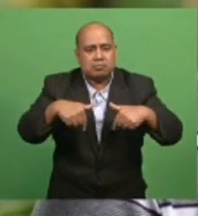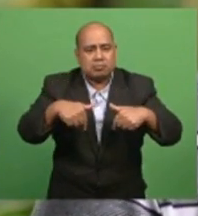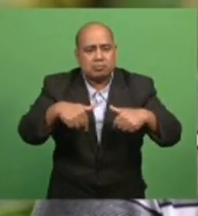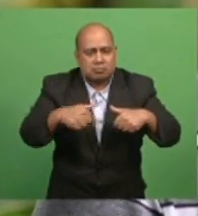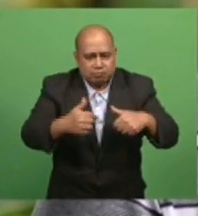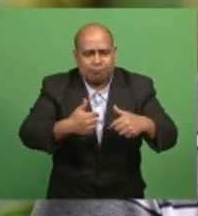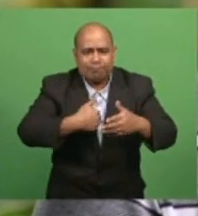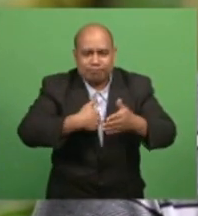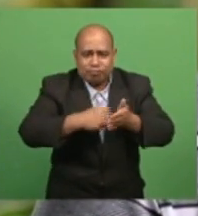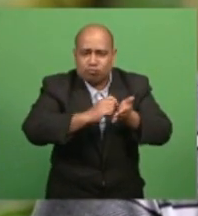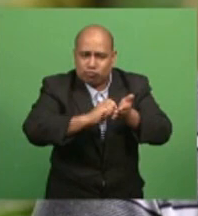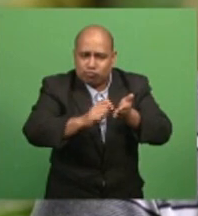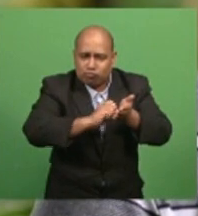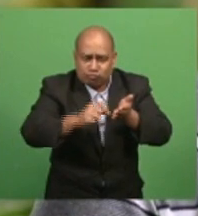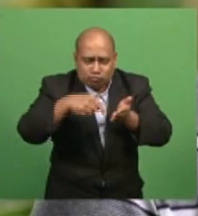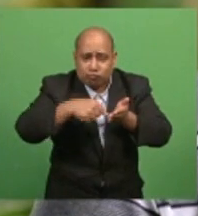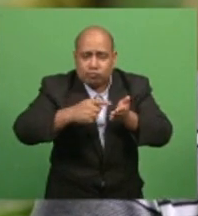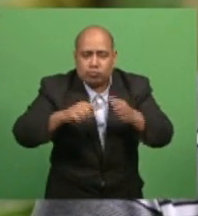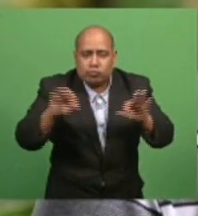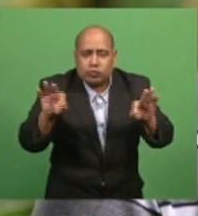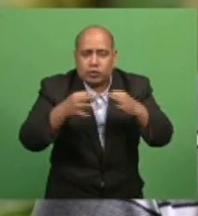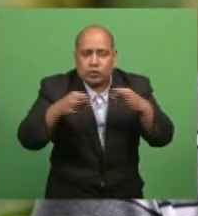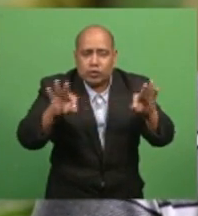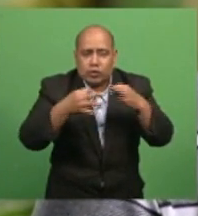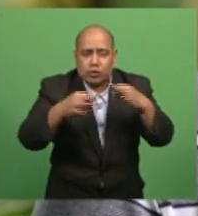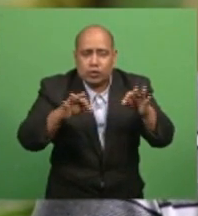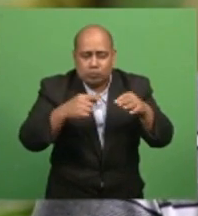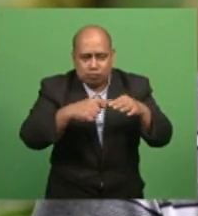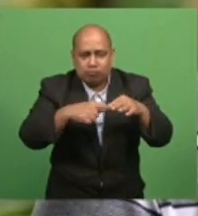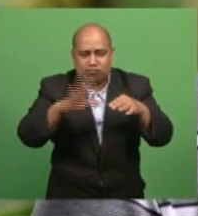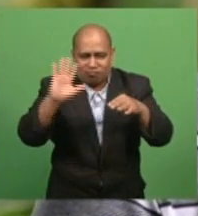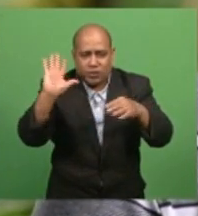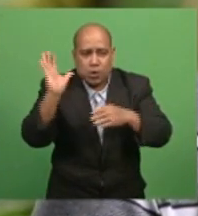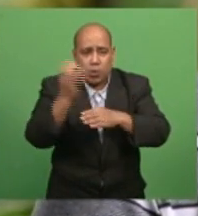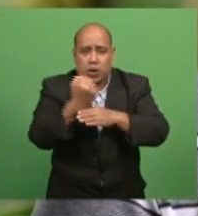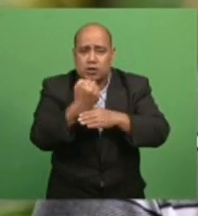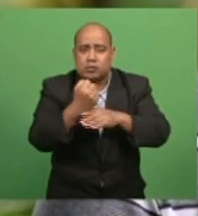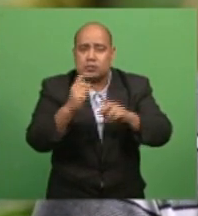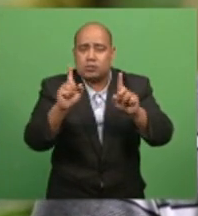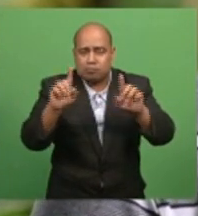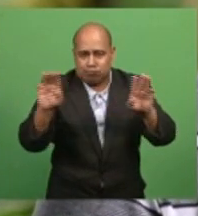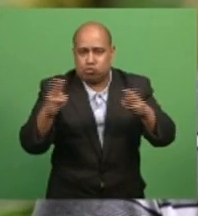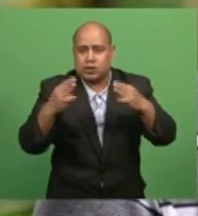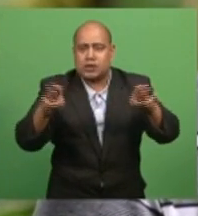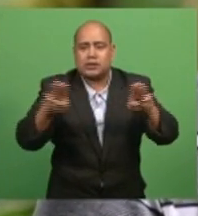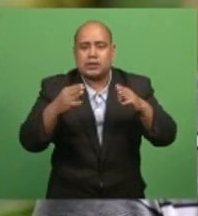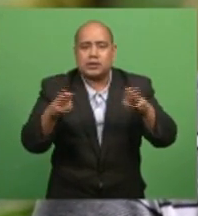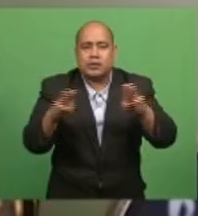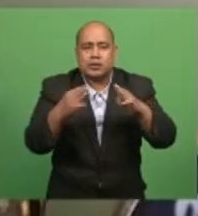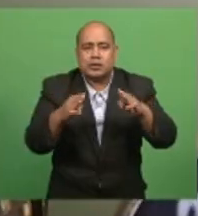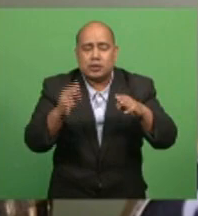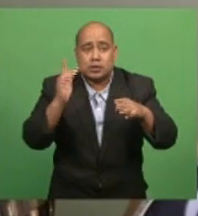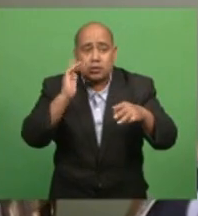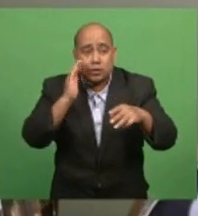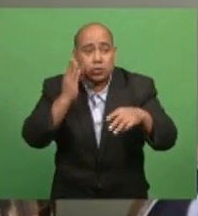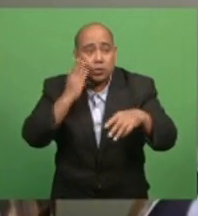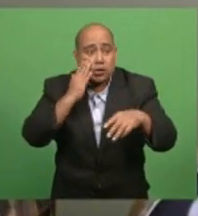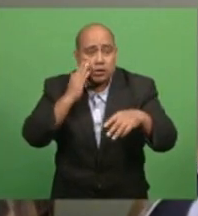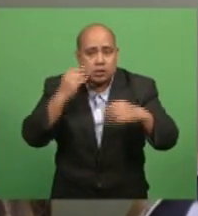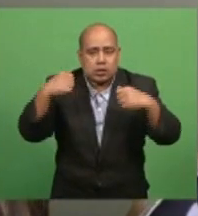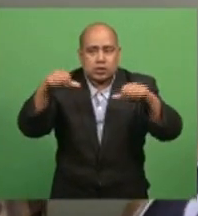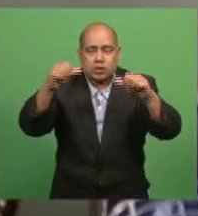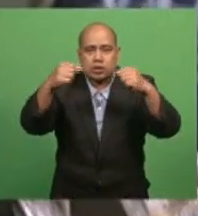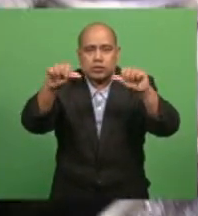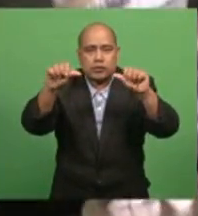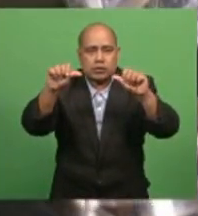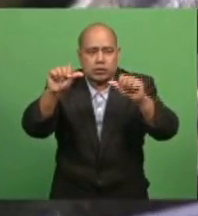the music, the music awards. But the biggest moment is achieving the international songwriting competition. This